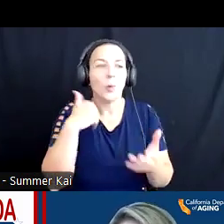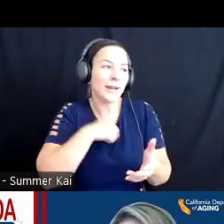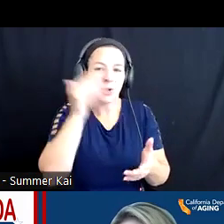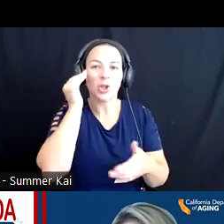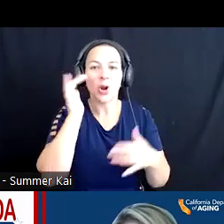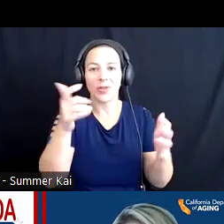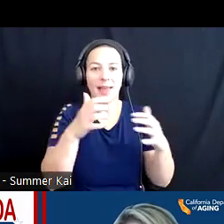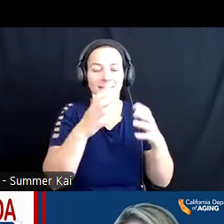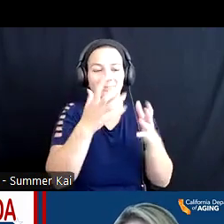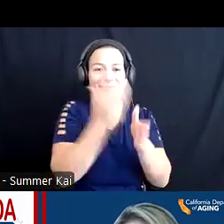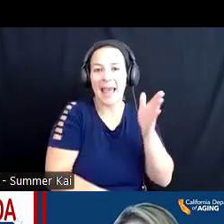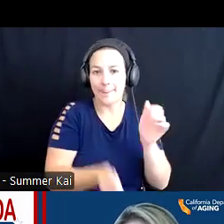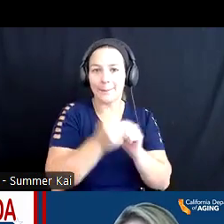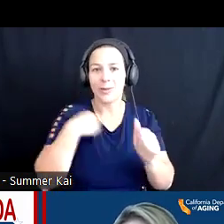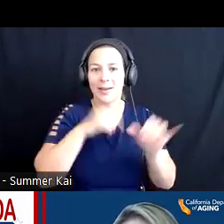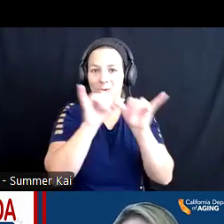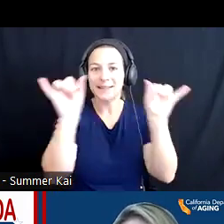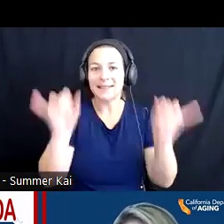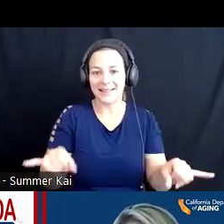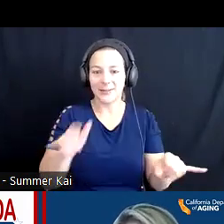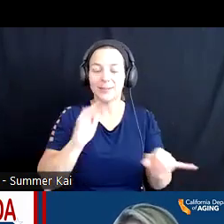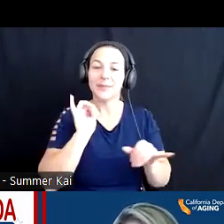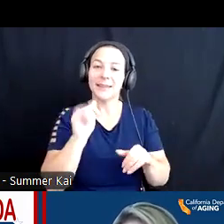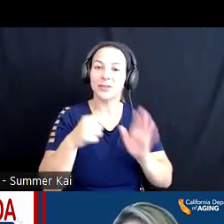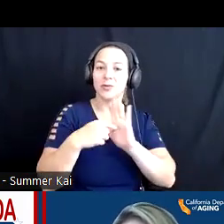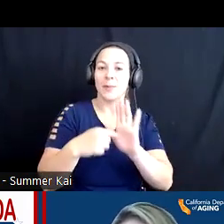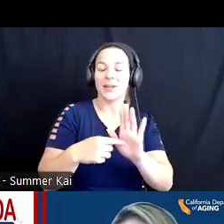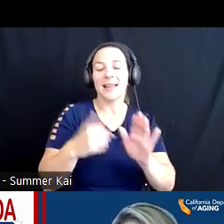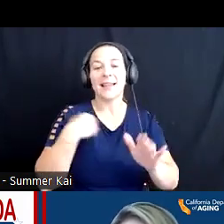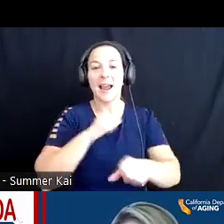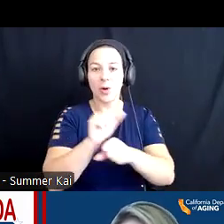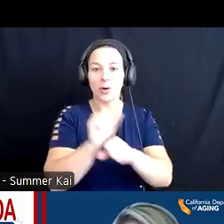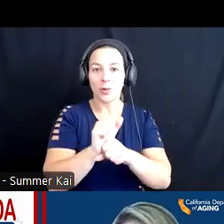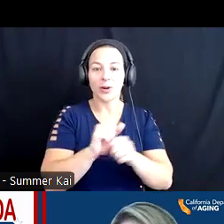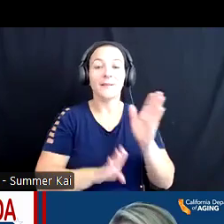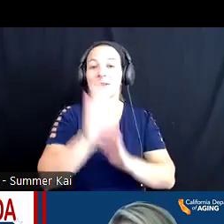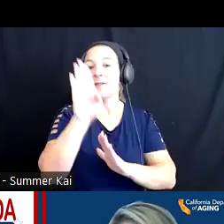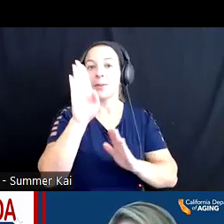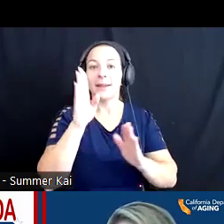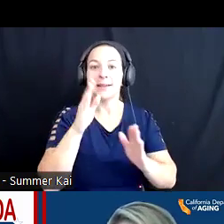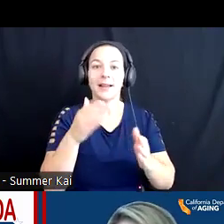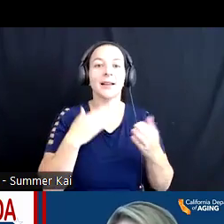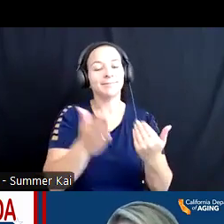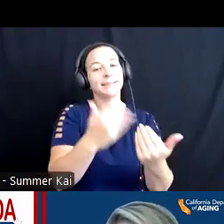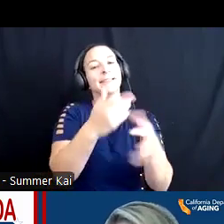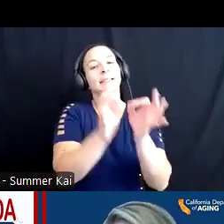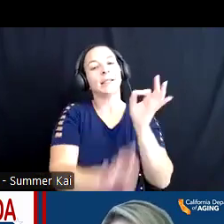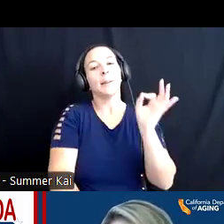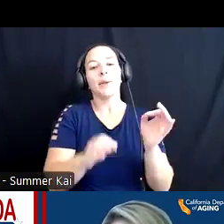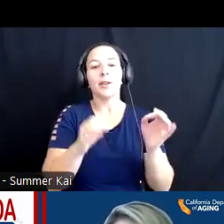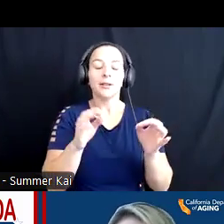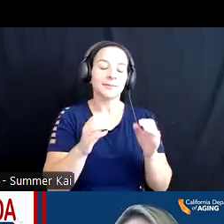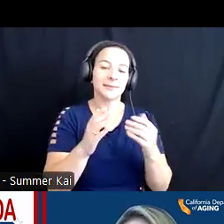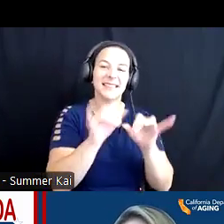system. And this represents our work around developing a more seamless system through a no wrong door approach to accessing information